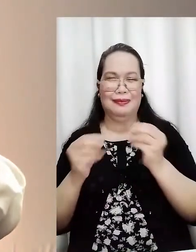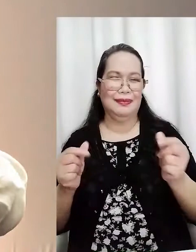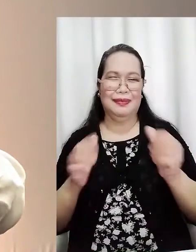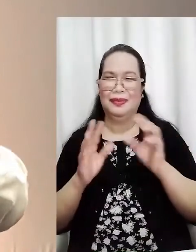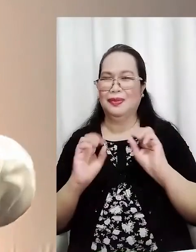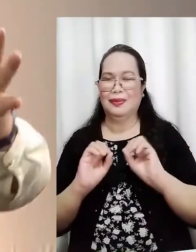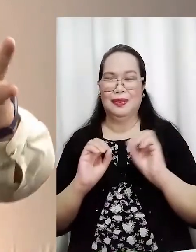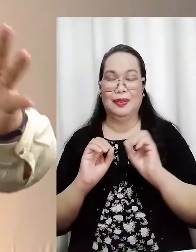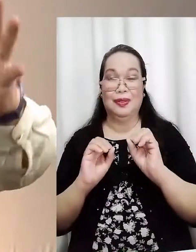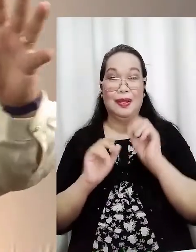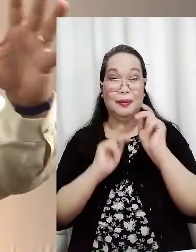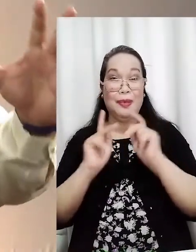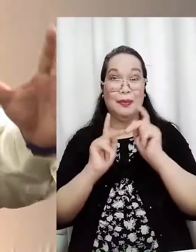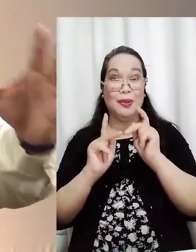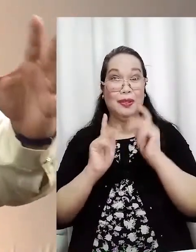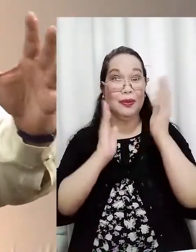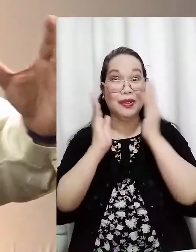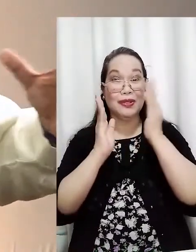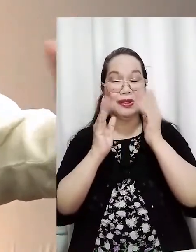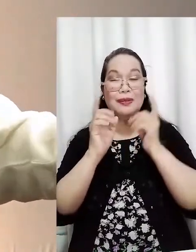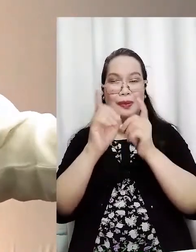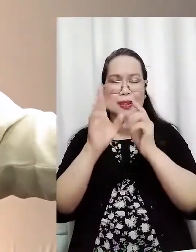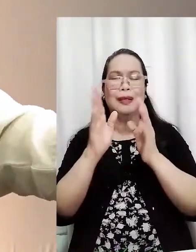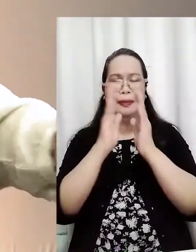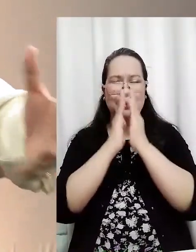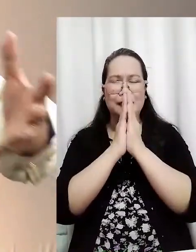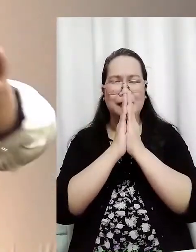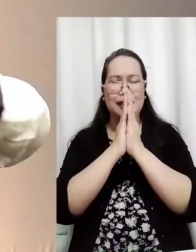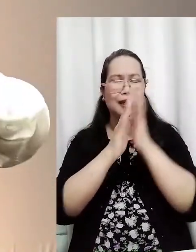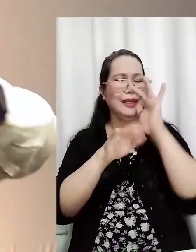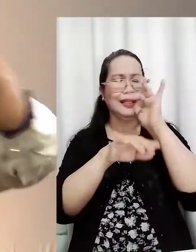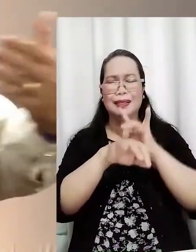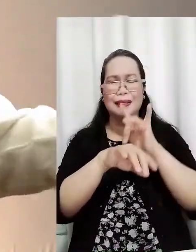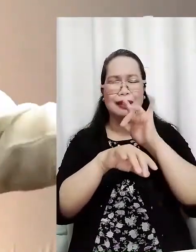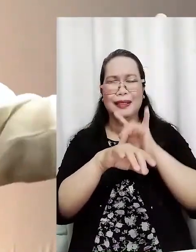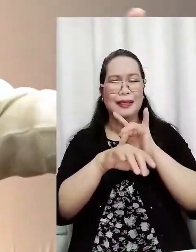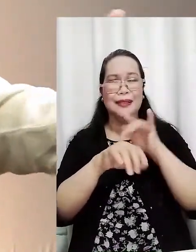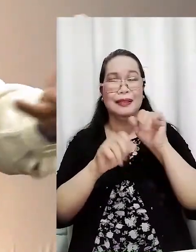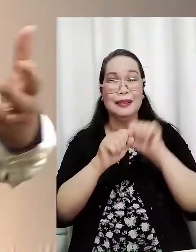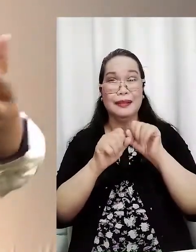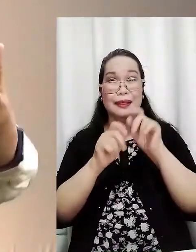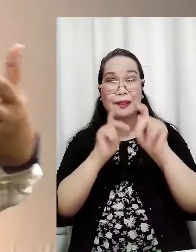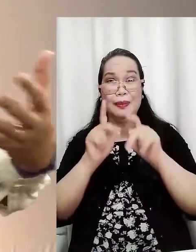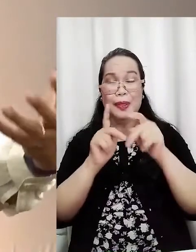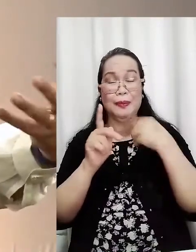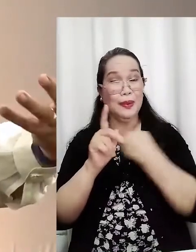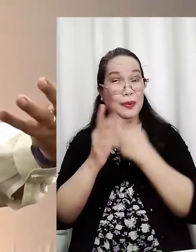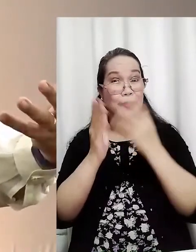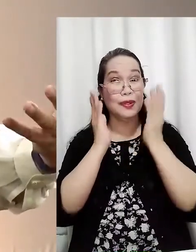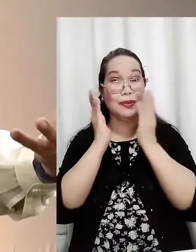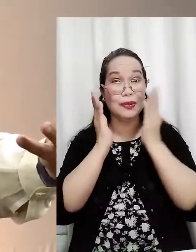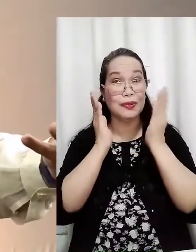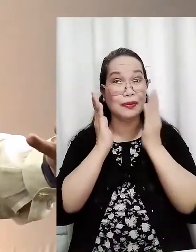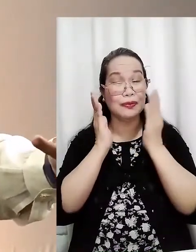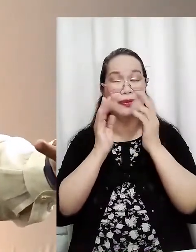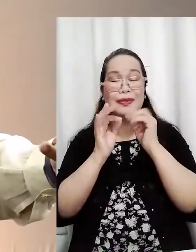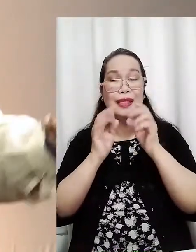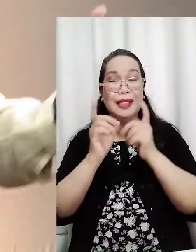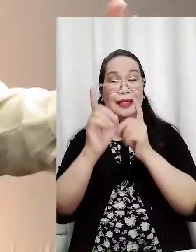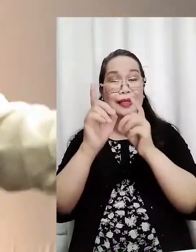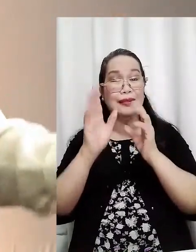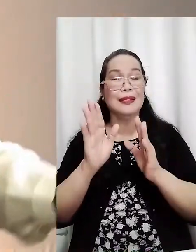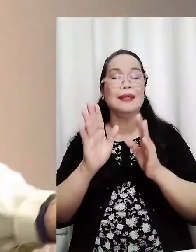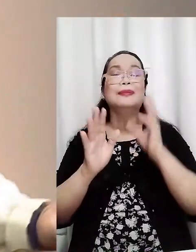disciple, let us pray and let us strive that the people that we serve and disciple will